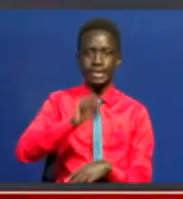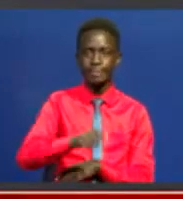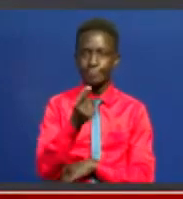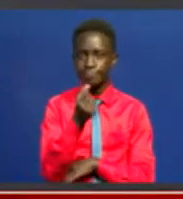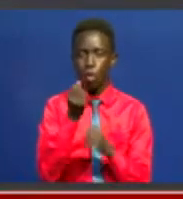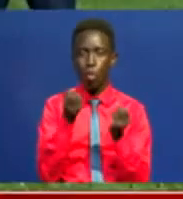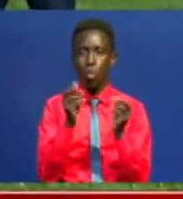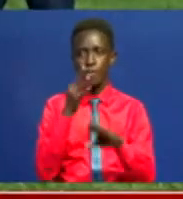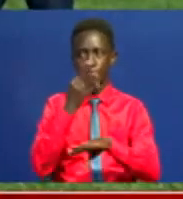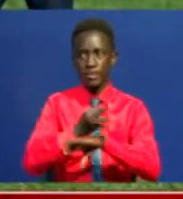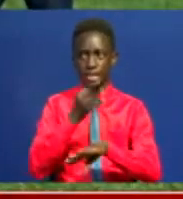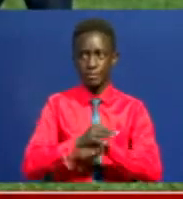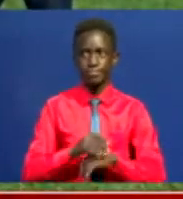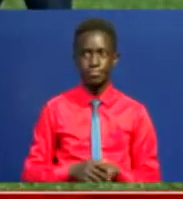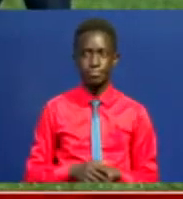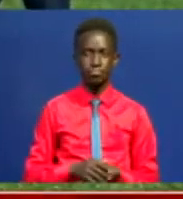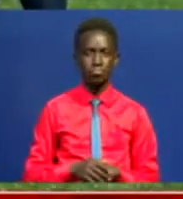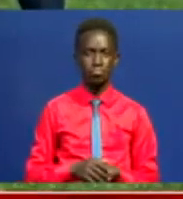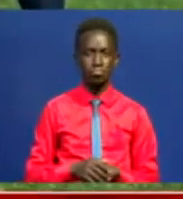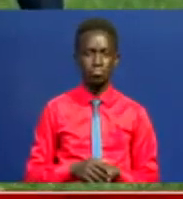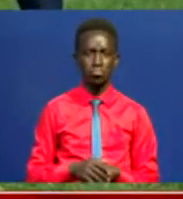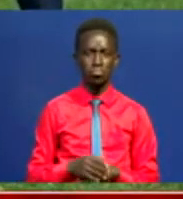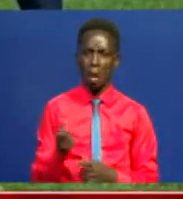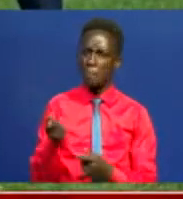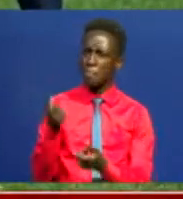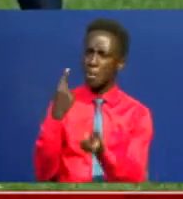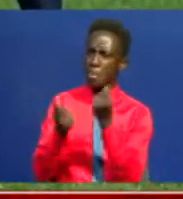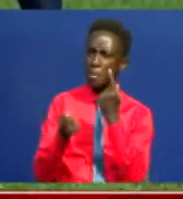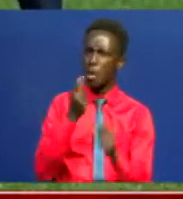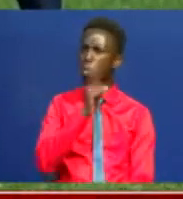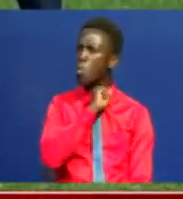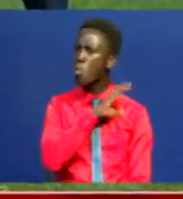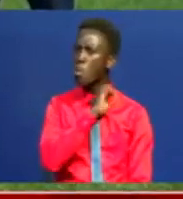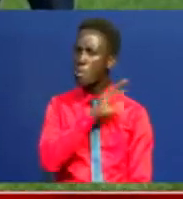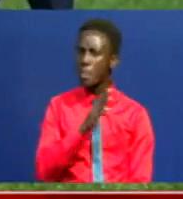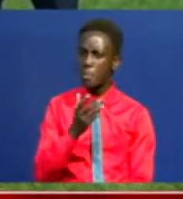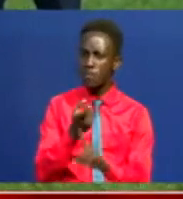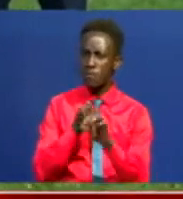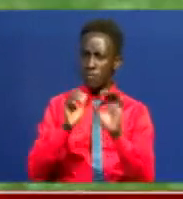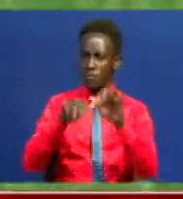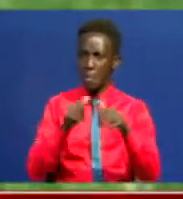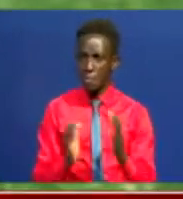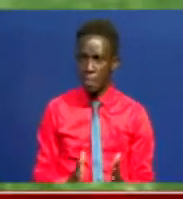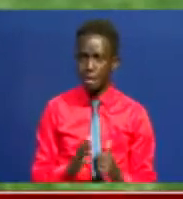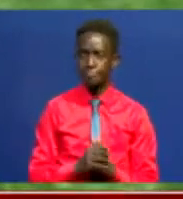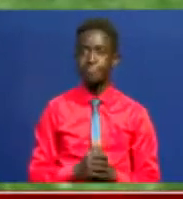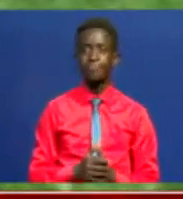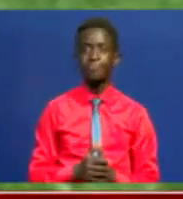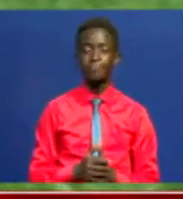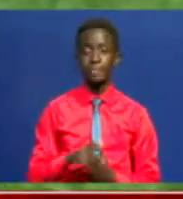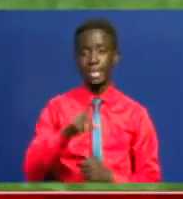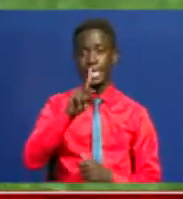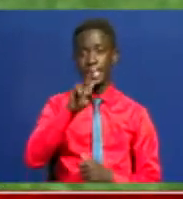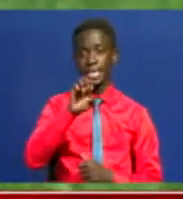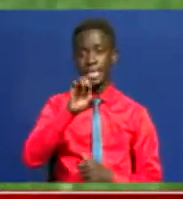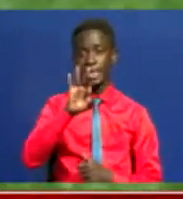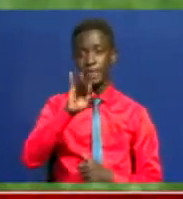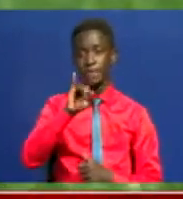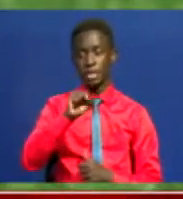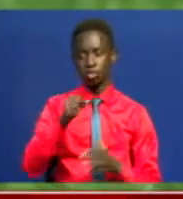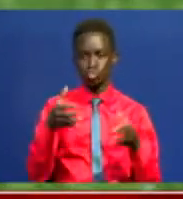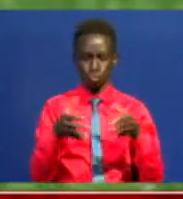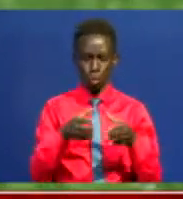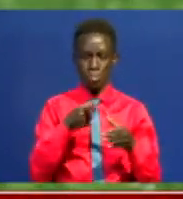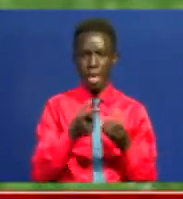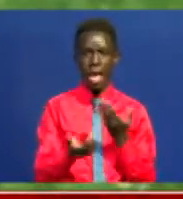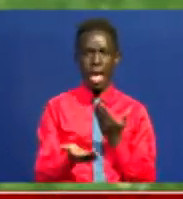Following complaints from farmers in the South Rift region, a team from Kenya Plant Health Inspectorate Service, KEPHIS, made an inspection